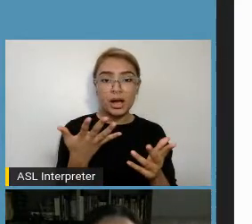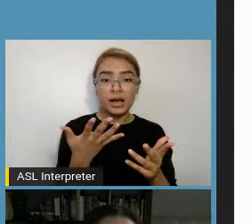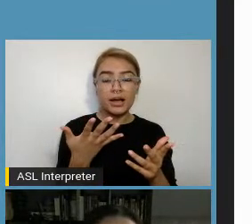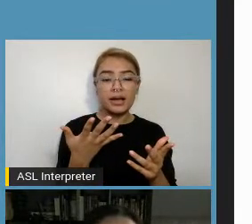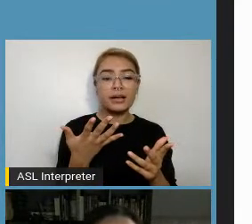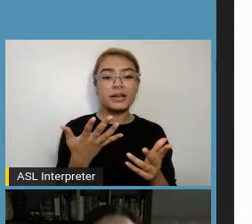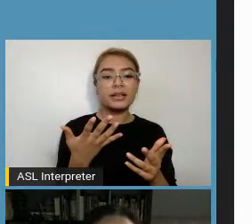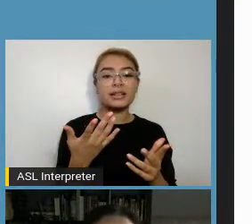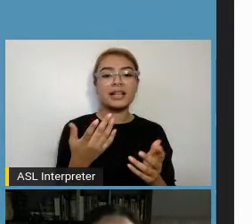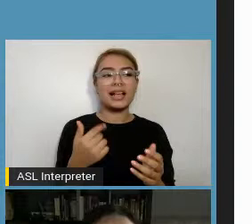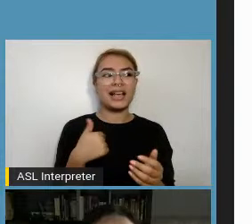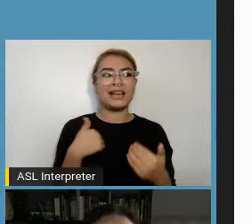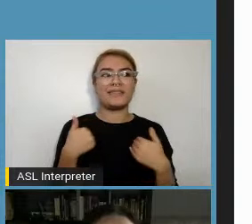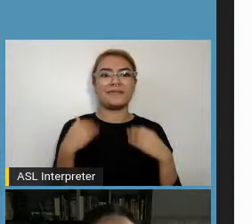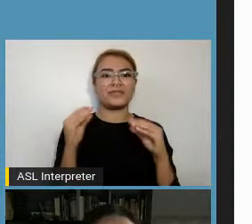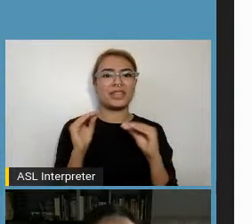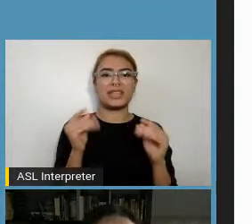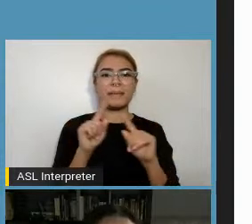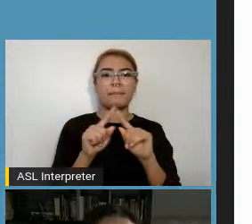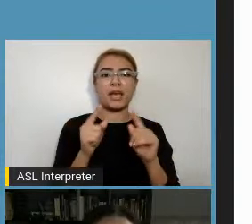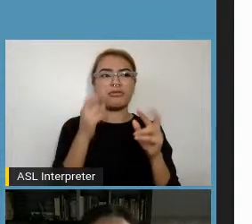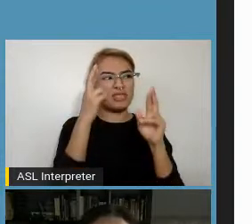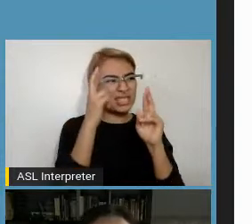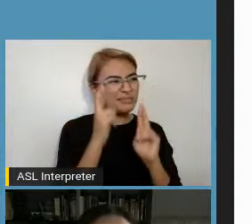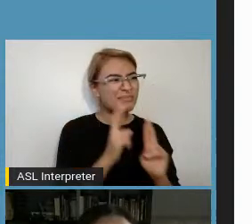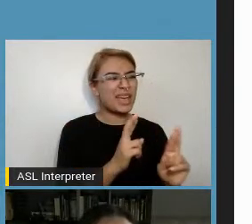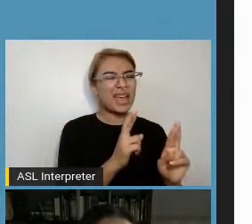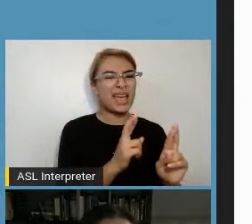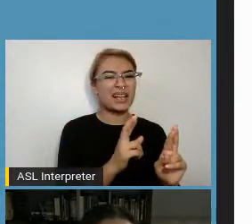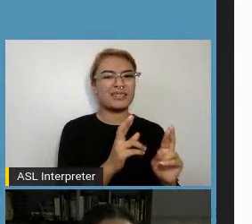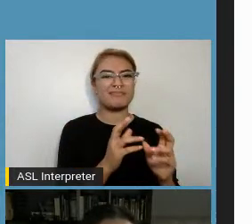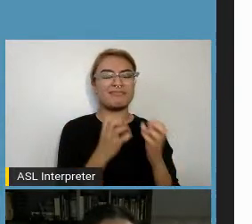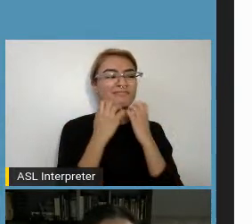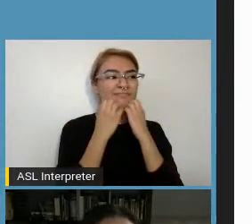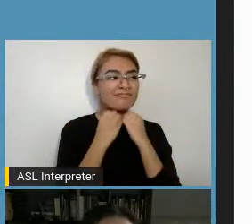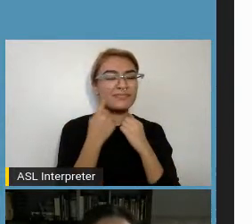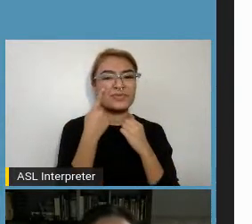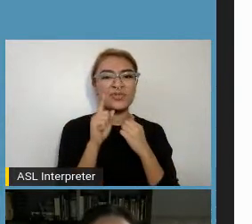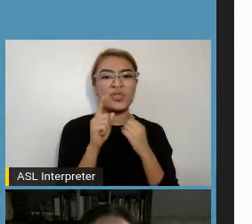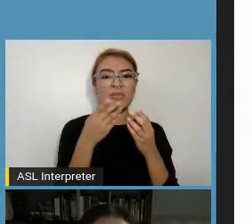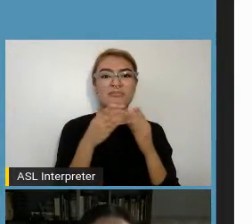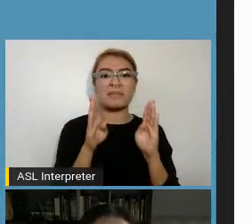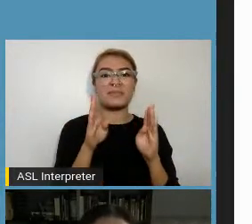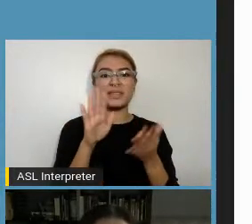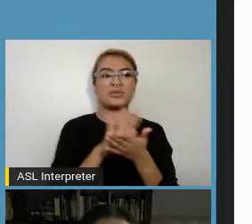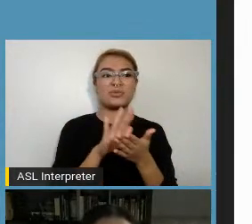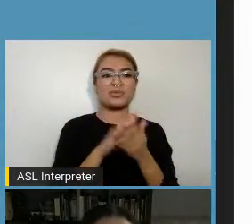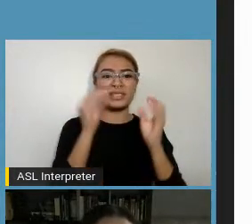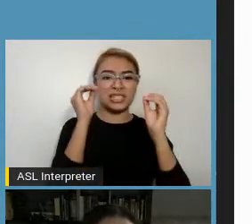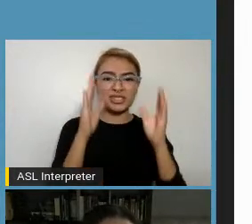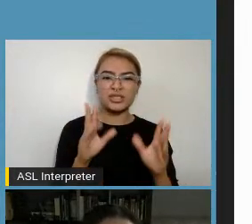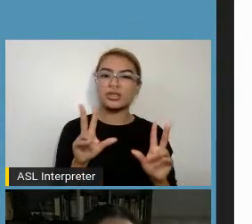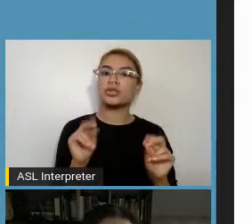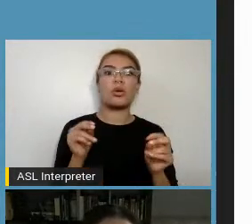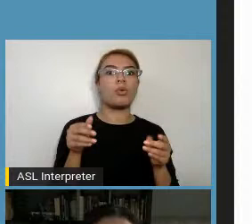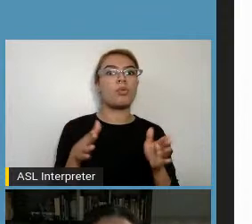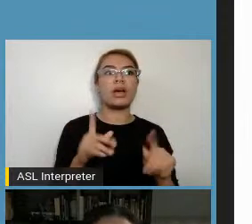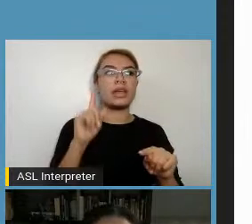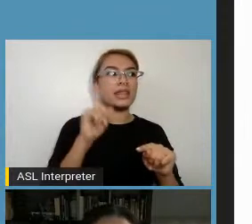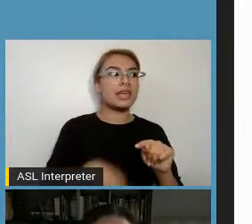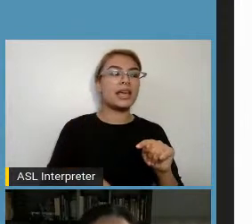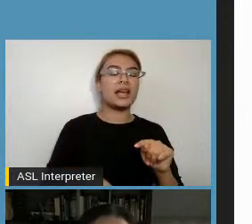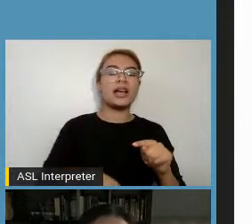I have nothing but absolute respect and admiration for public school teachers. There's absolutely no way that they can fit everything in.